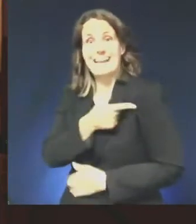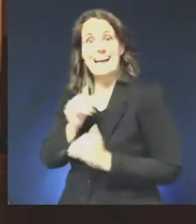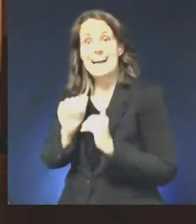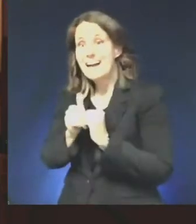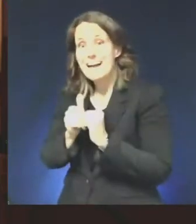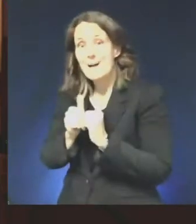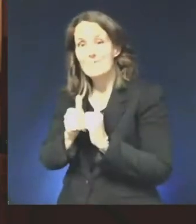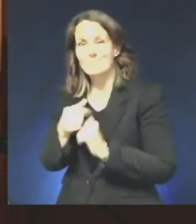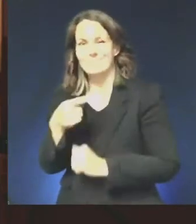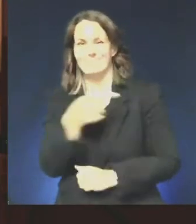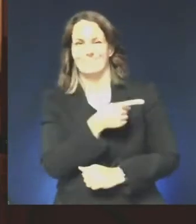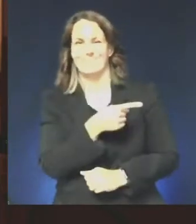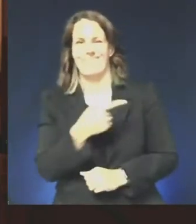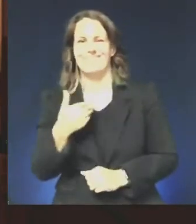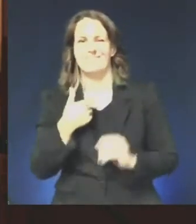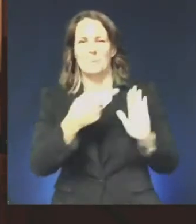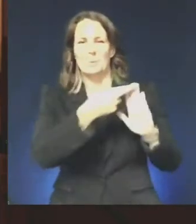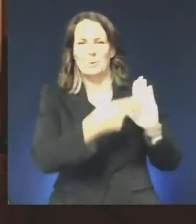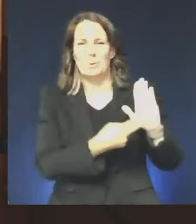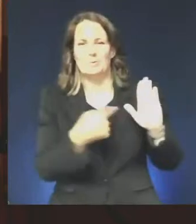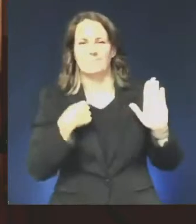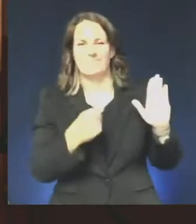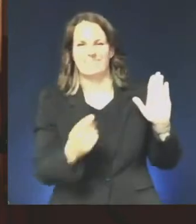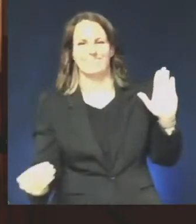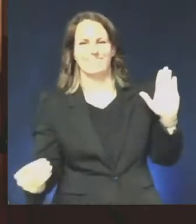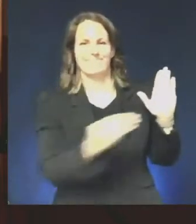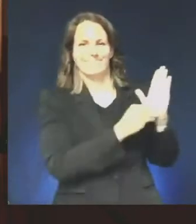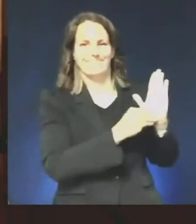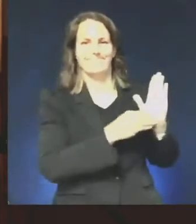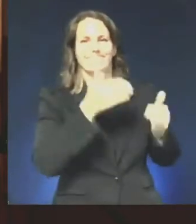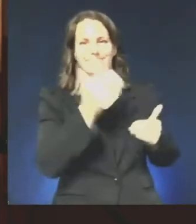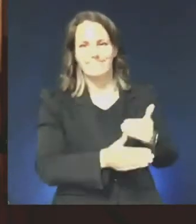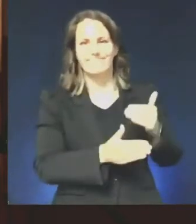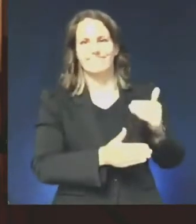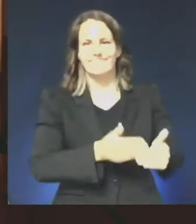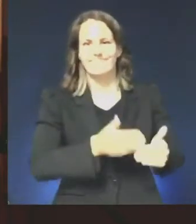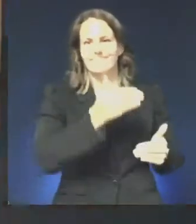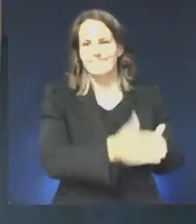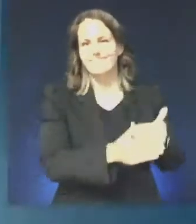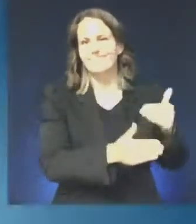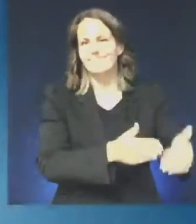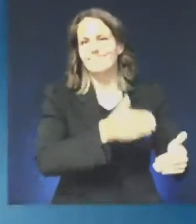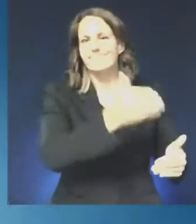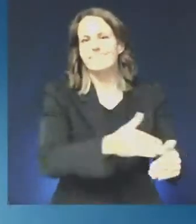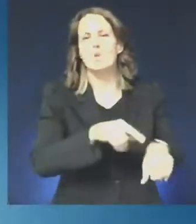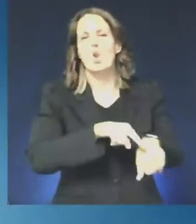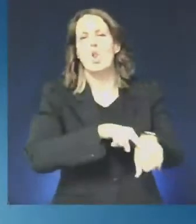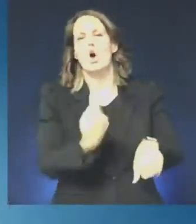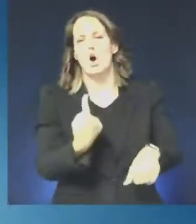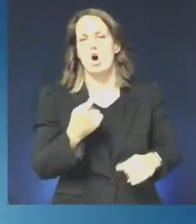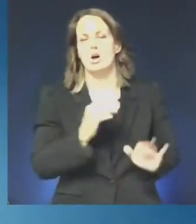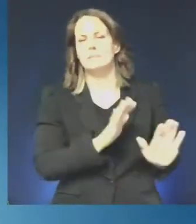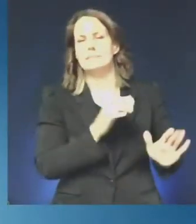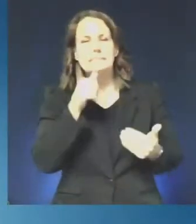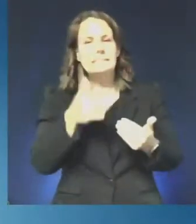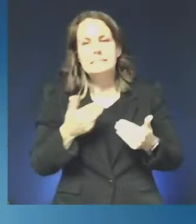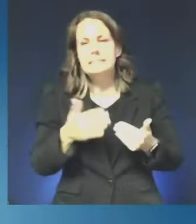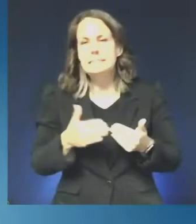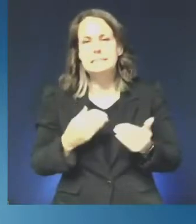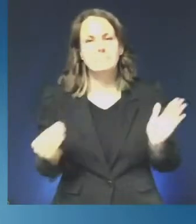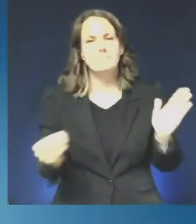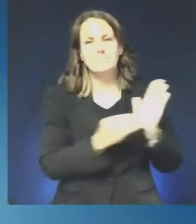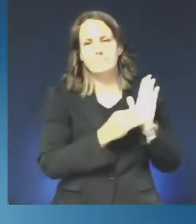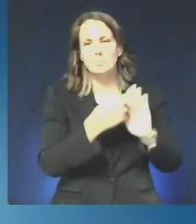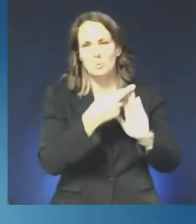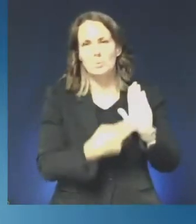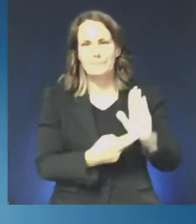would not be possible to happen yet this school year. Thank you. And before we conclude, there were a couple of reporters we didn't get